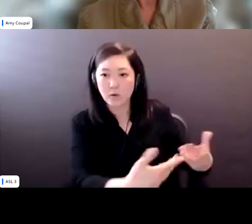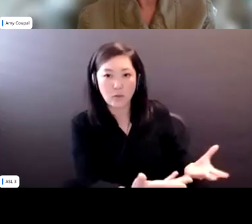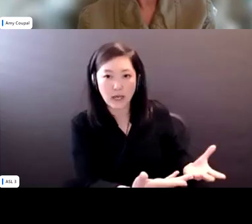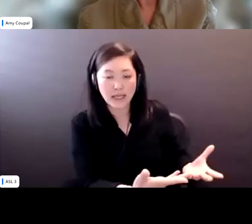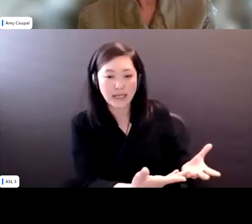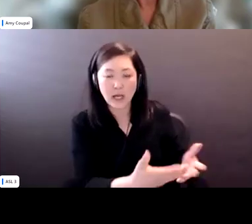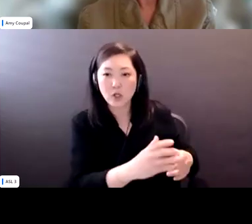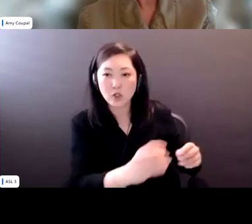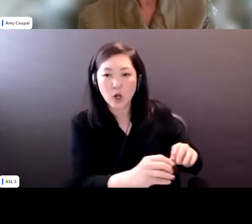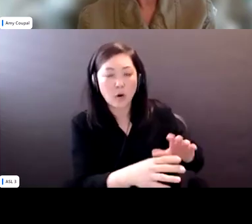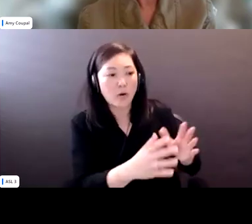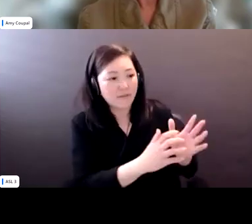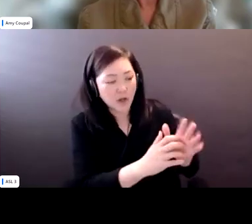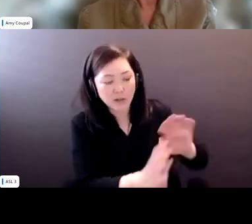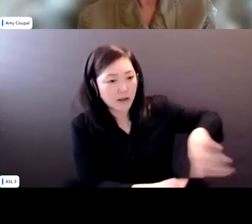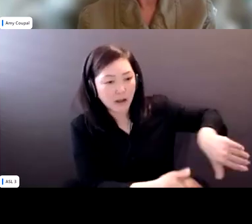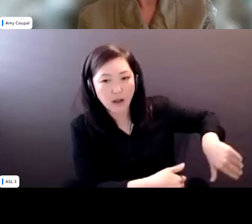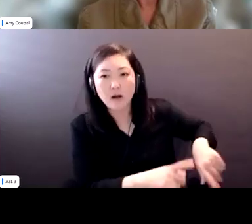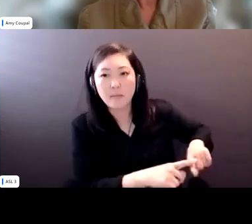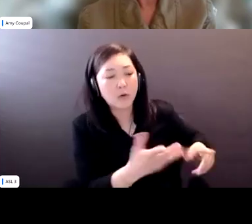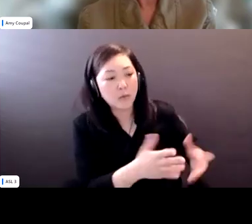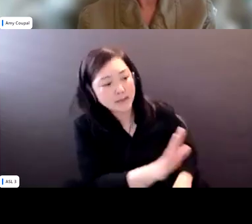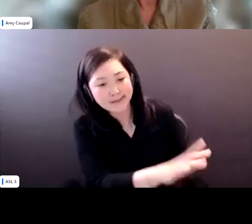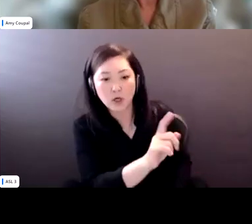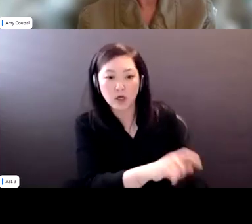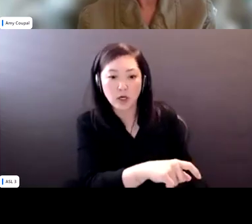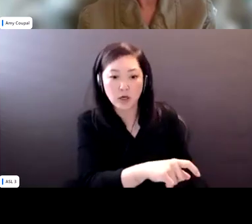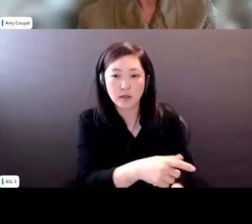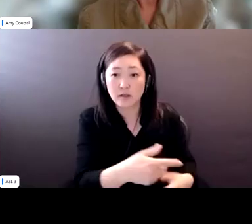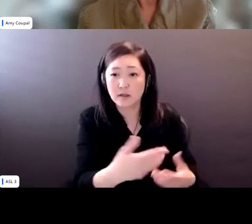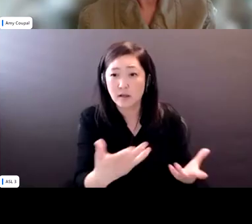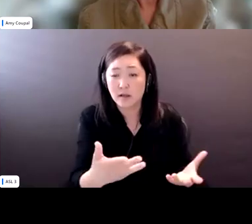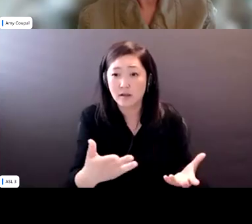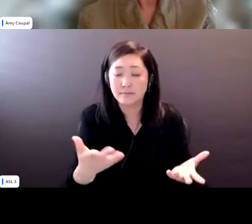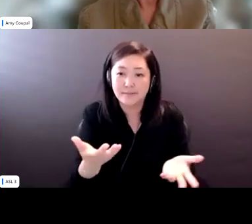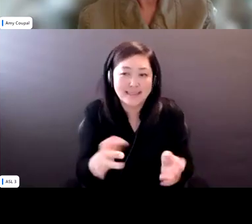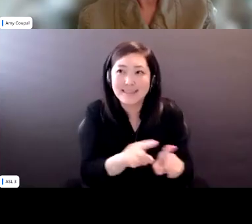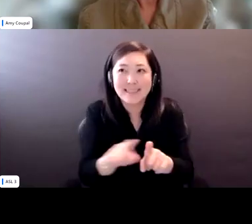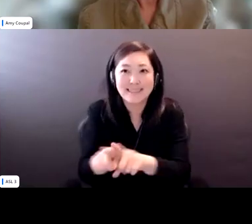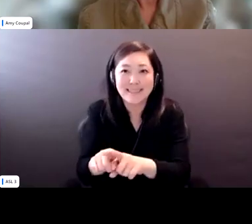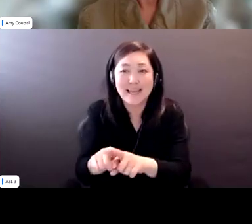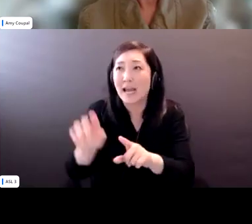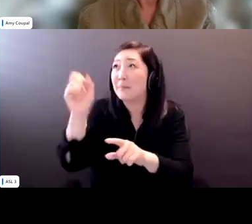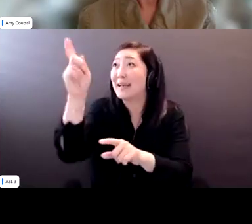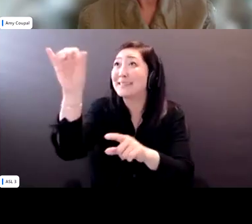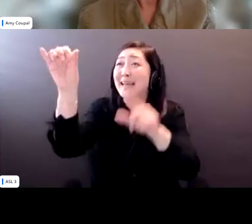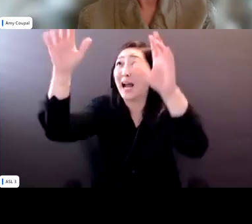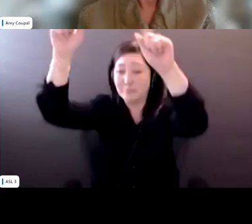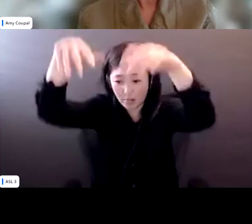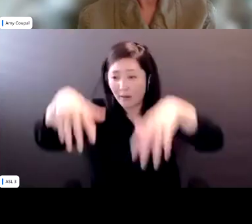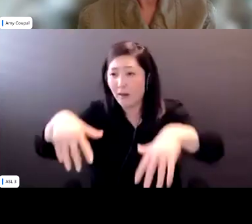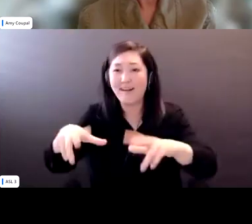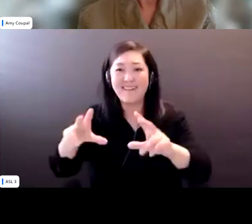is unnecessary. I mean, yes, the sky is not going to fall, but you could be walking by a building and something falls off the